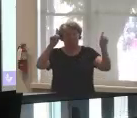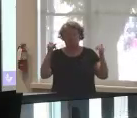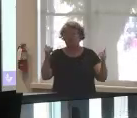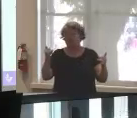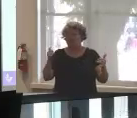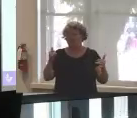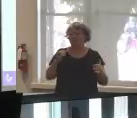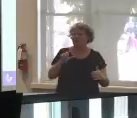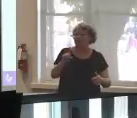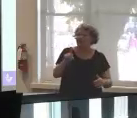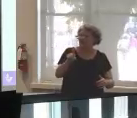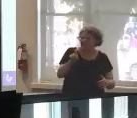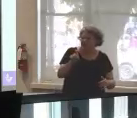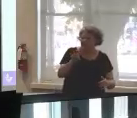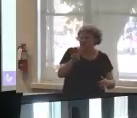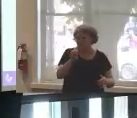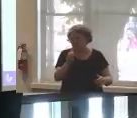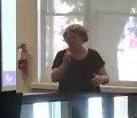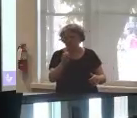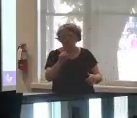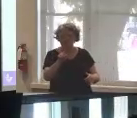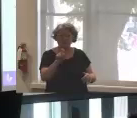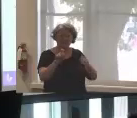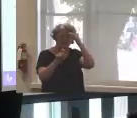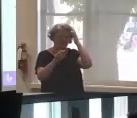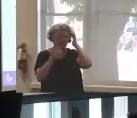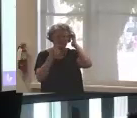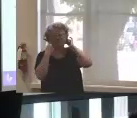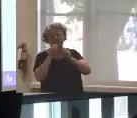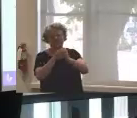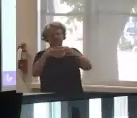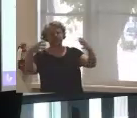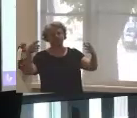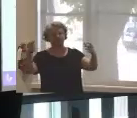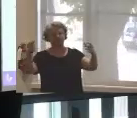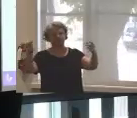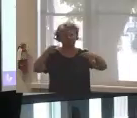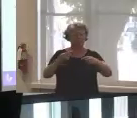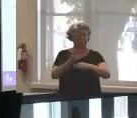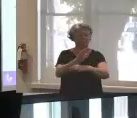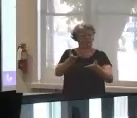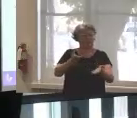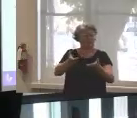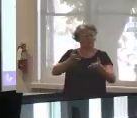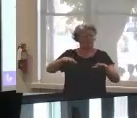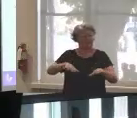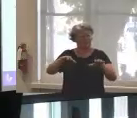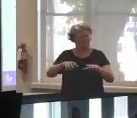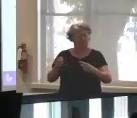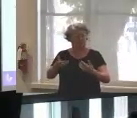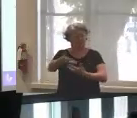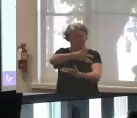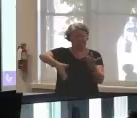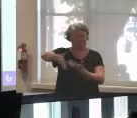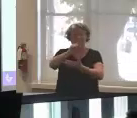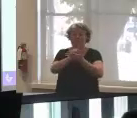see around 140 folks, 144 most recently, compared to what's in our slide, active in the network. And on a